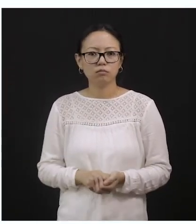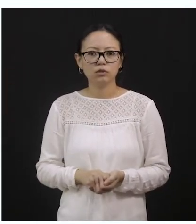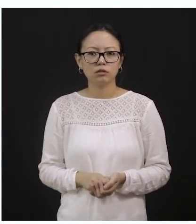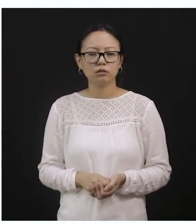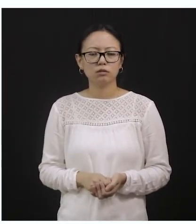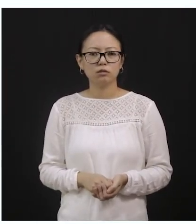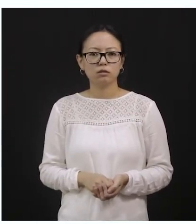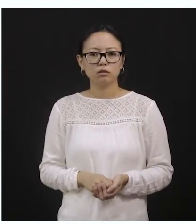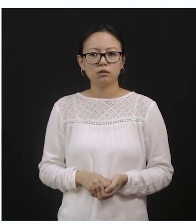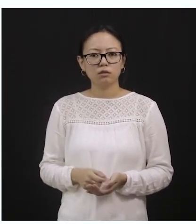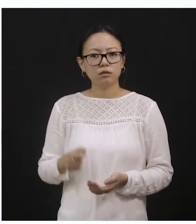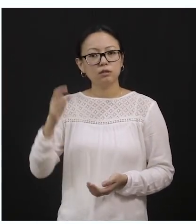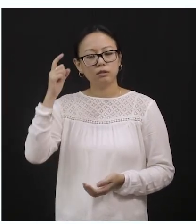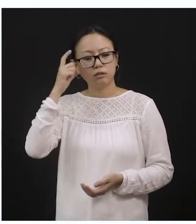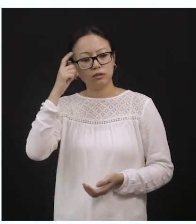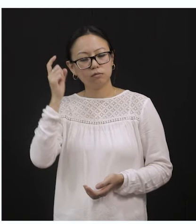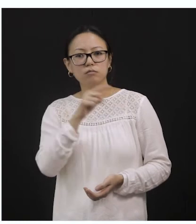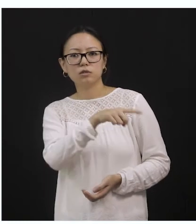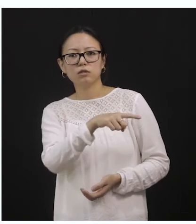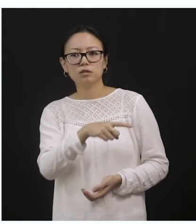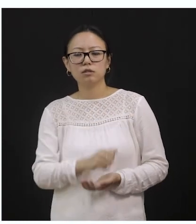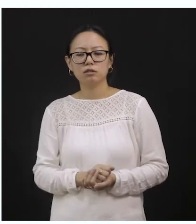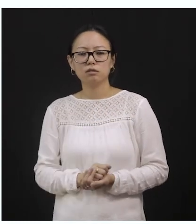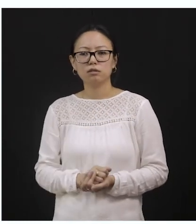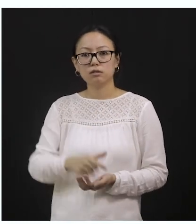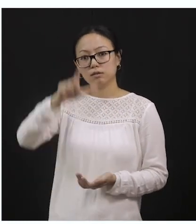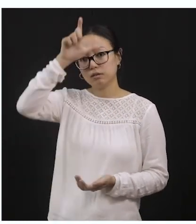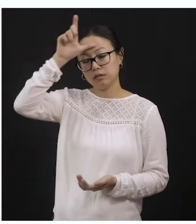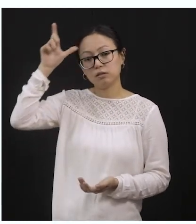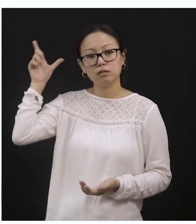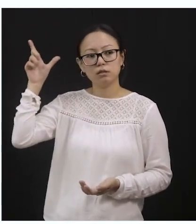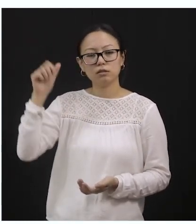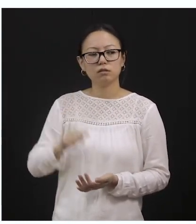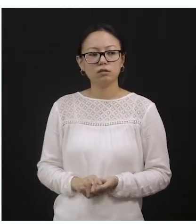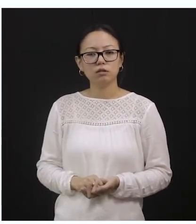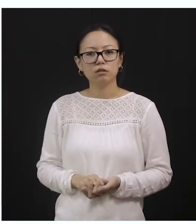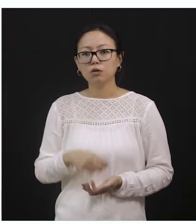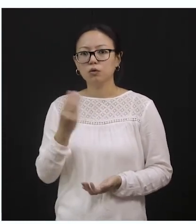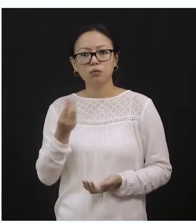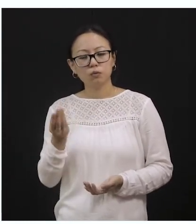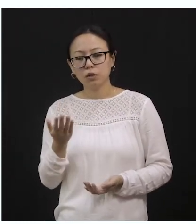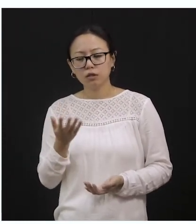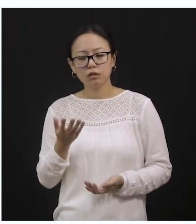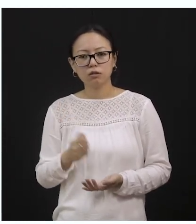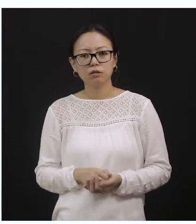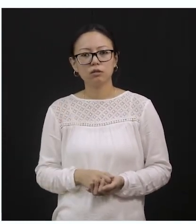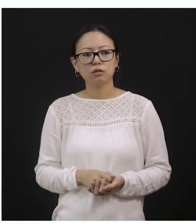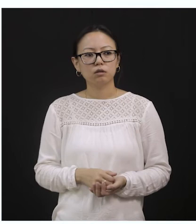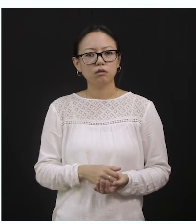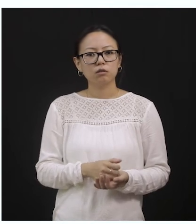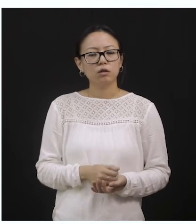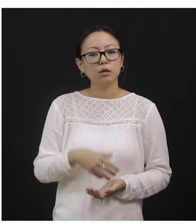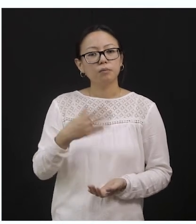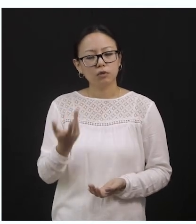a luck for them, as a lucky charm for them. The reason to this is because, see, the small pests, they used to